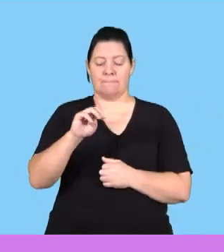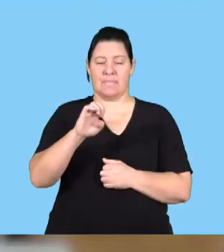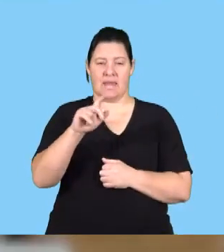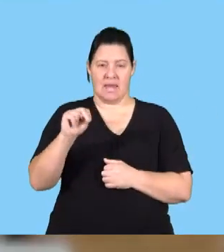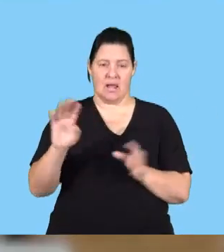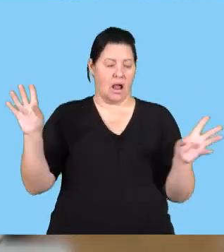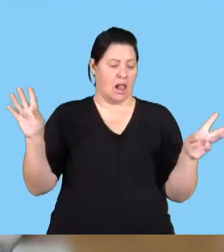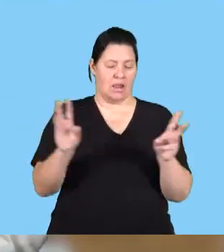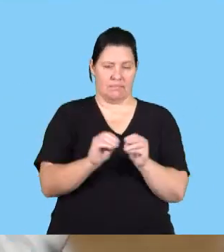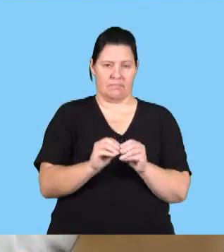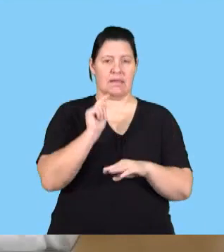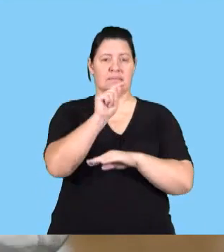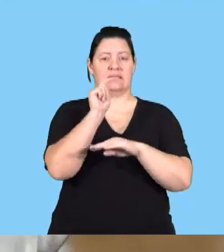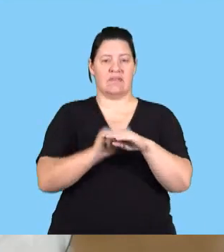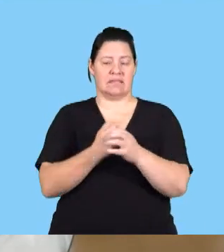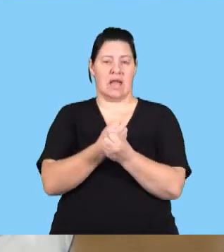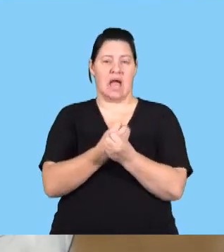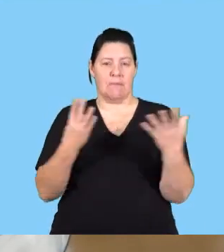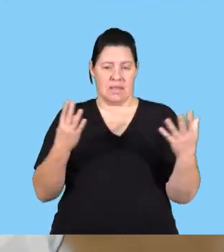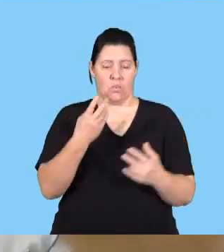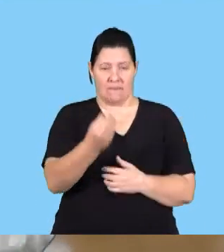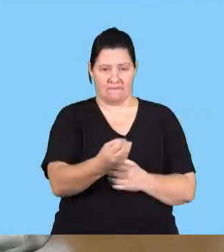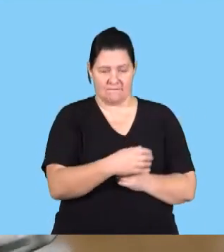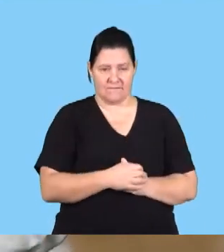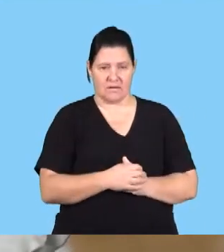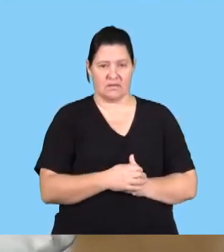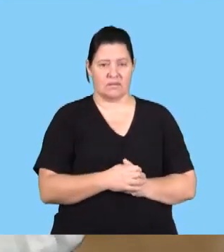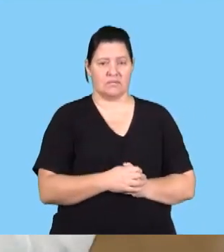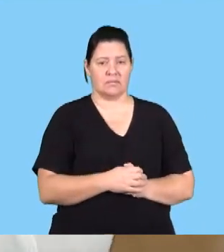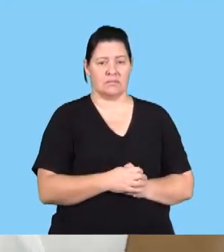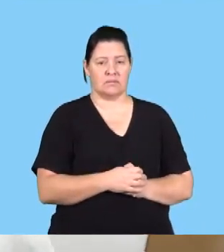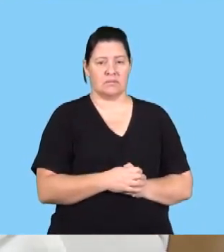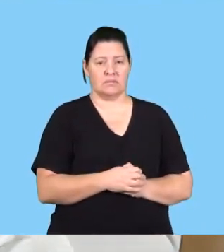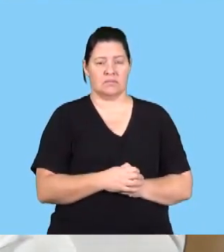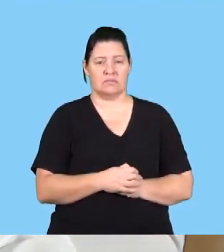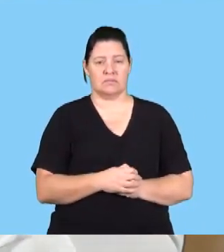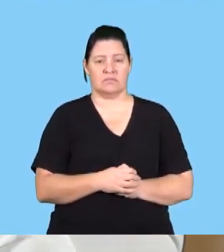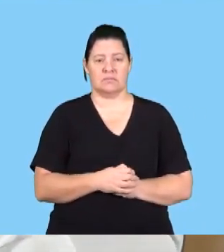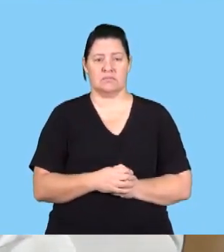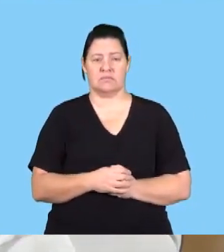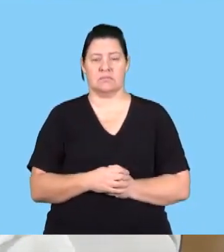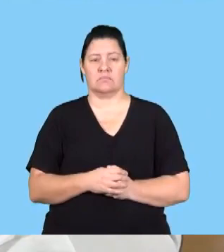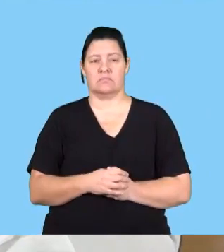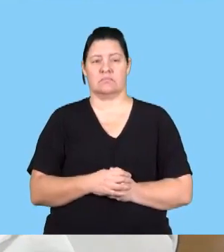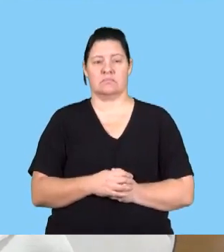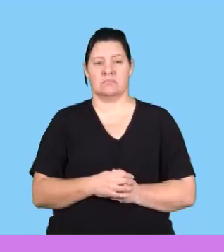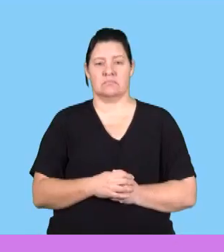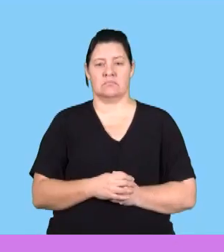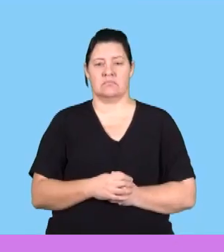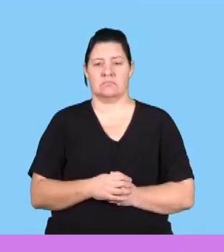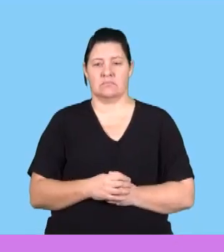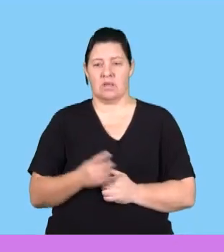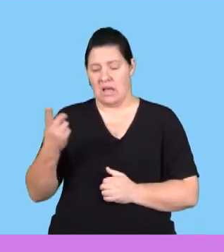to calculate the mean, we take the sum total divided by how many numbers we have, right? So in this case, what will need to happen? If you